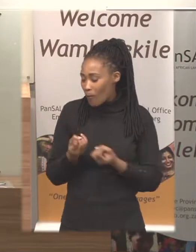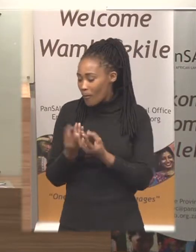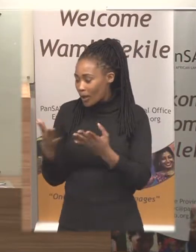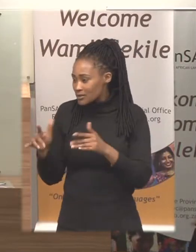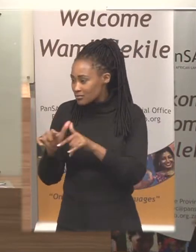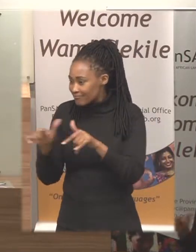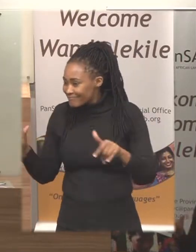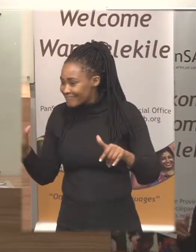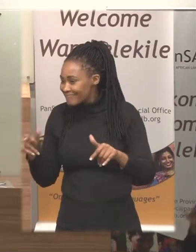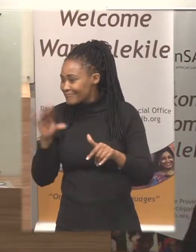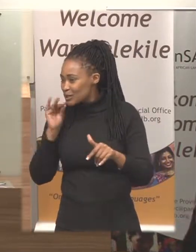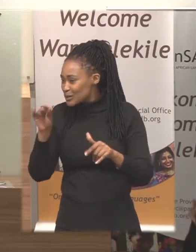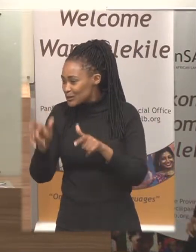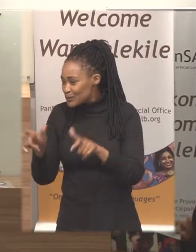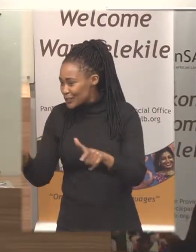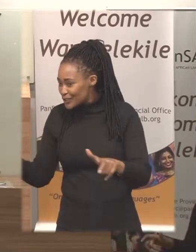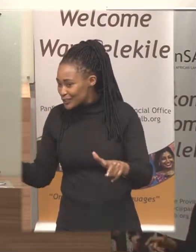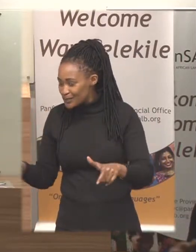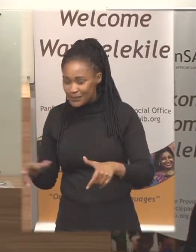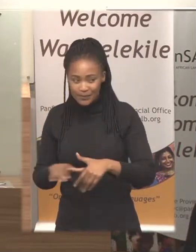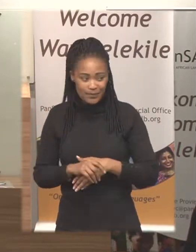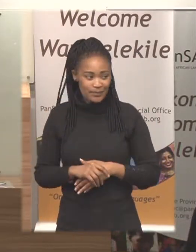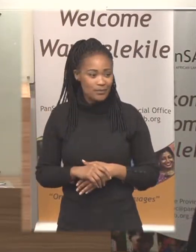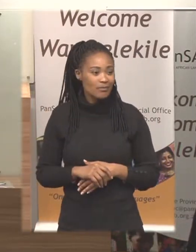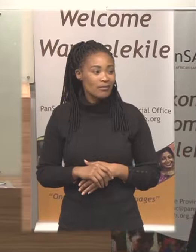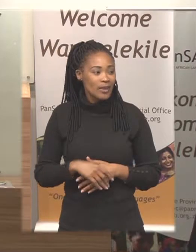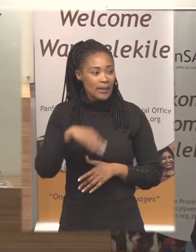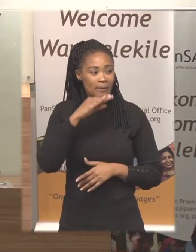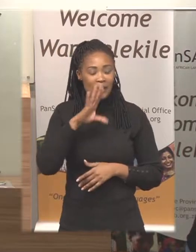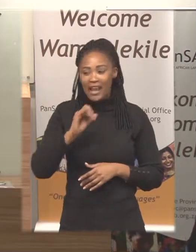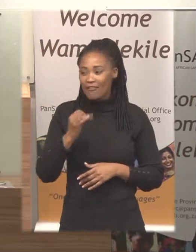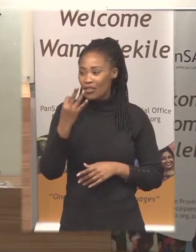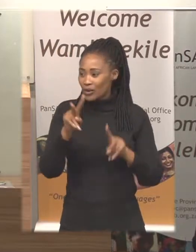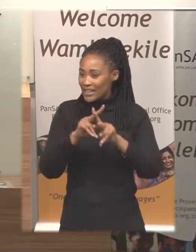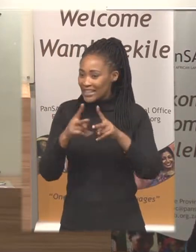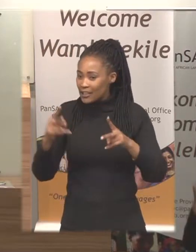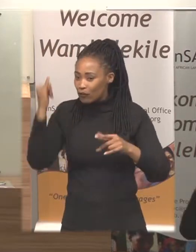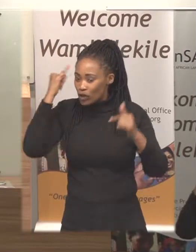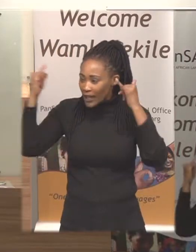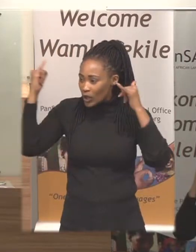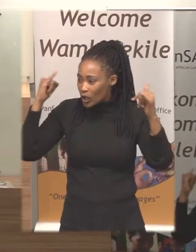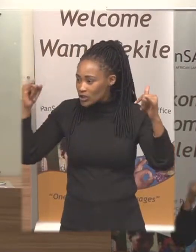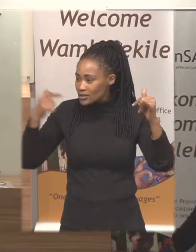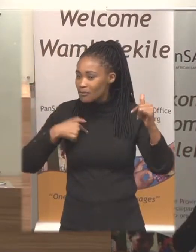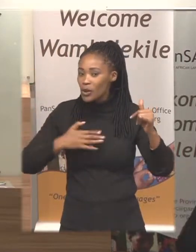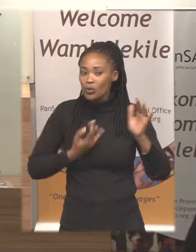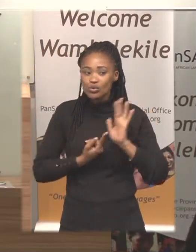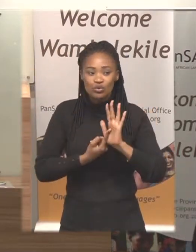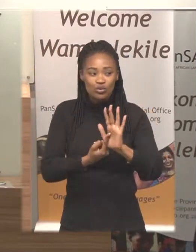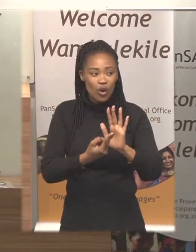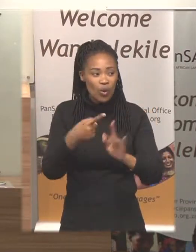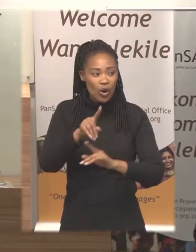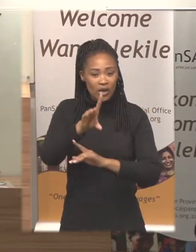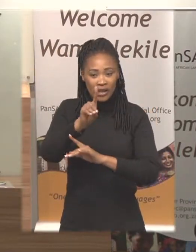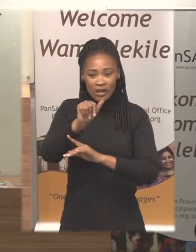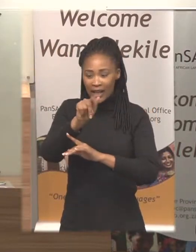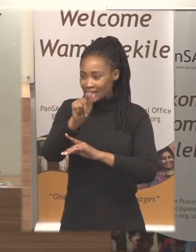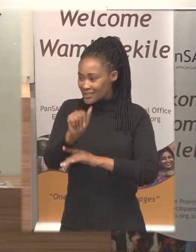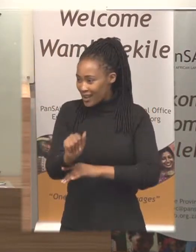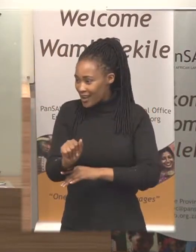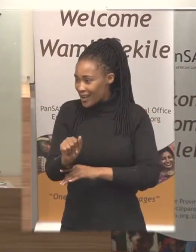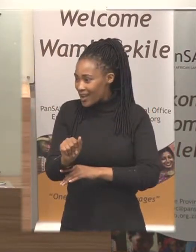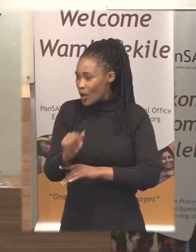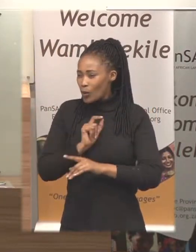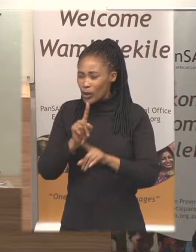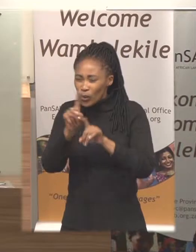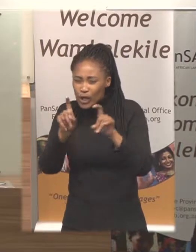in taking you through those three different ideologies, I want to show some data which questions the idea of what languages